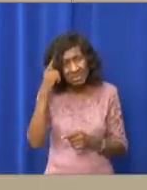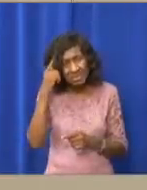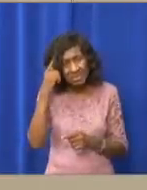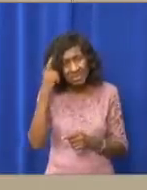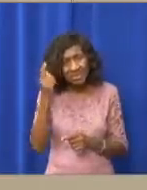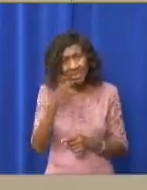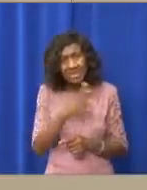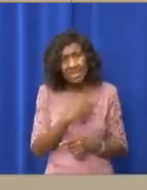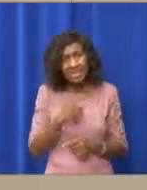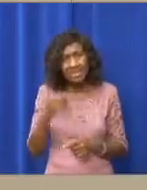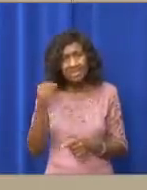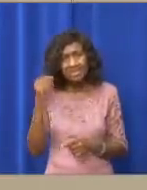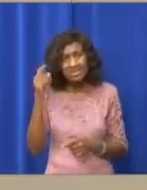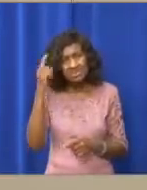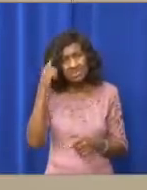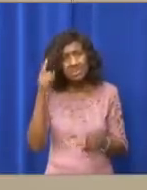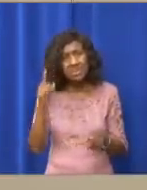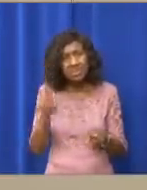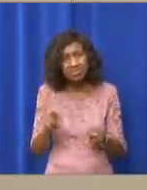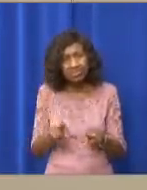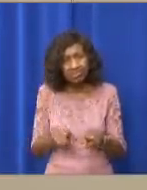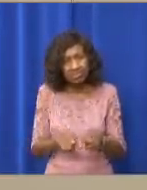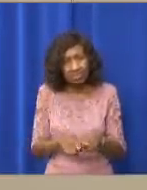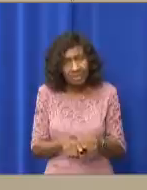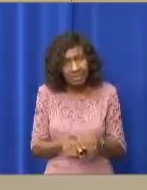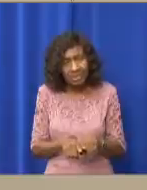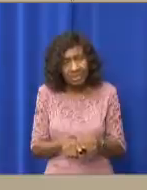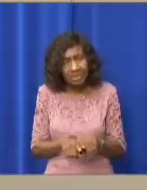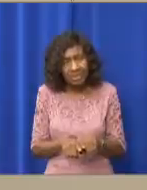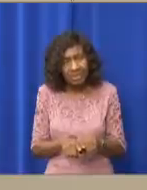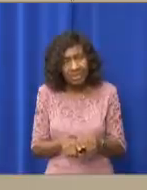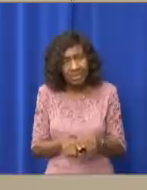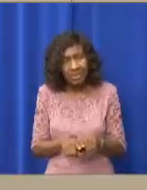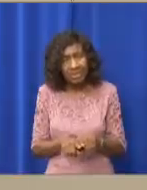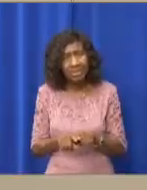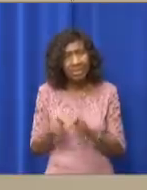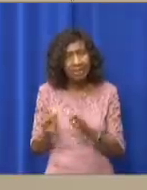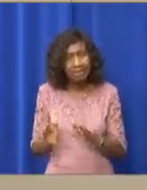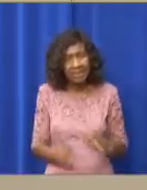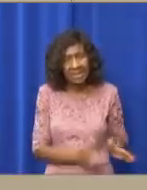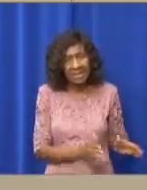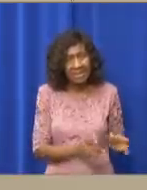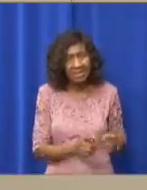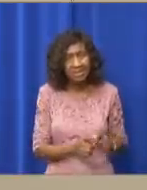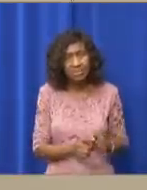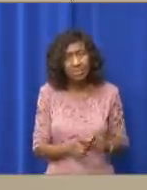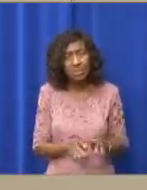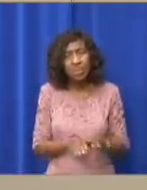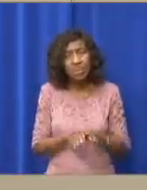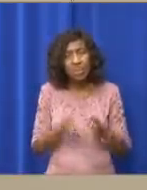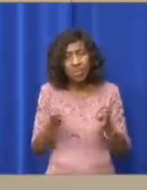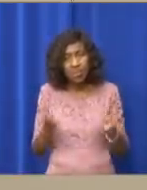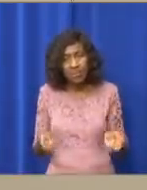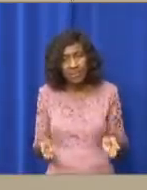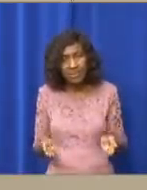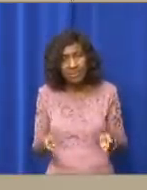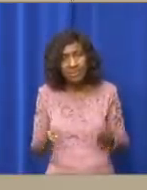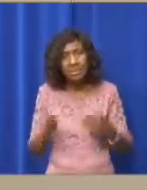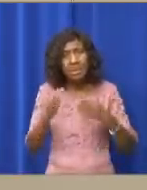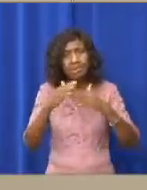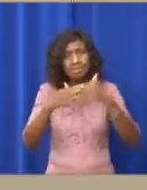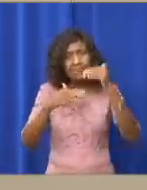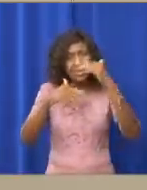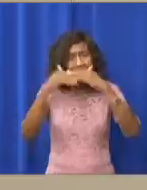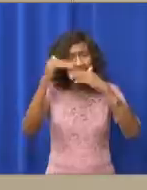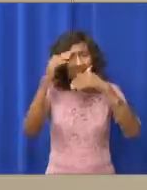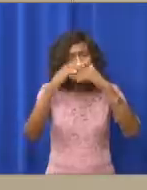an arrangement which allows the reopening of that sector to be